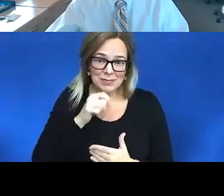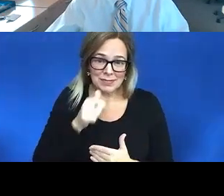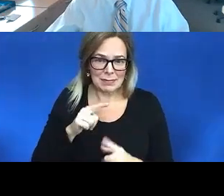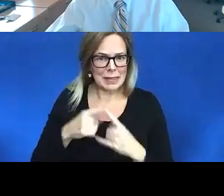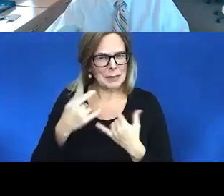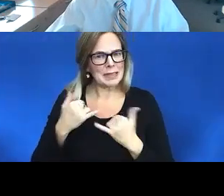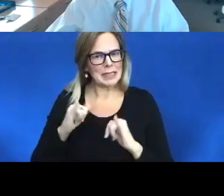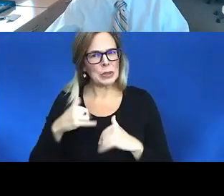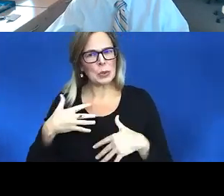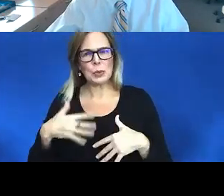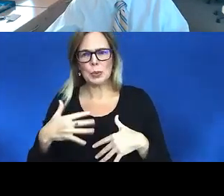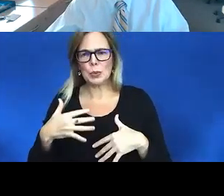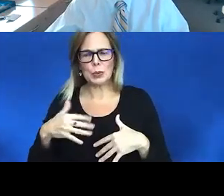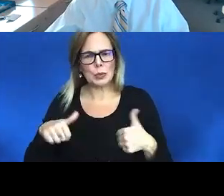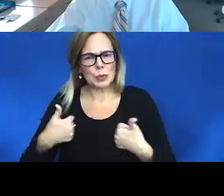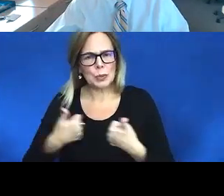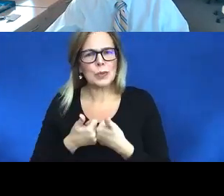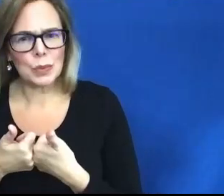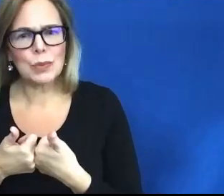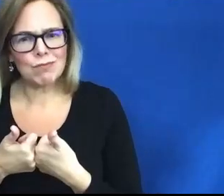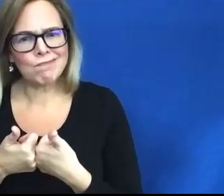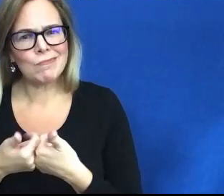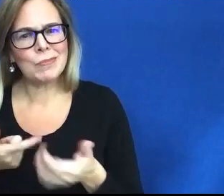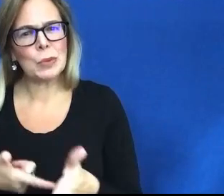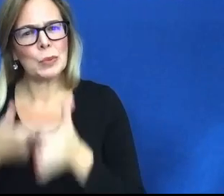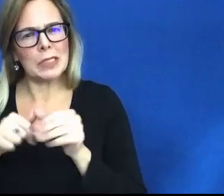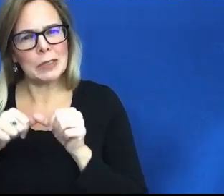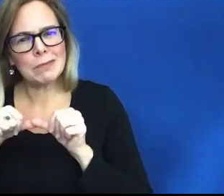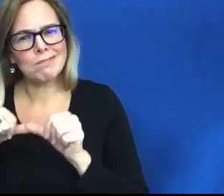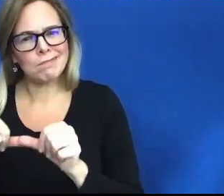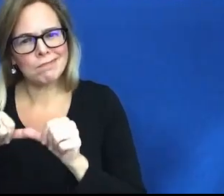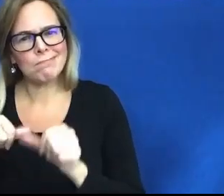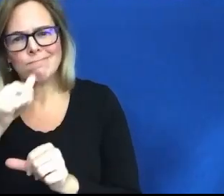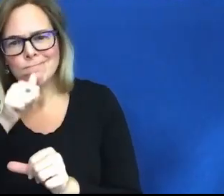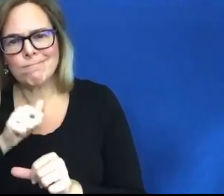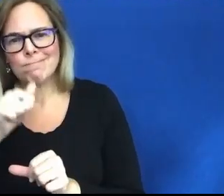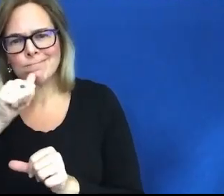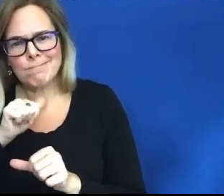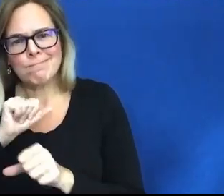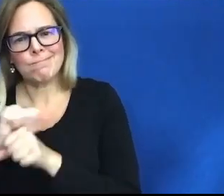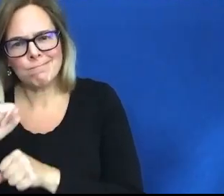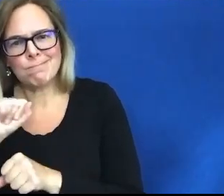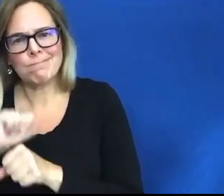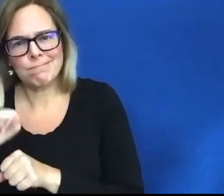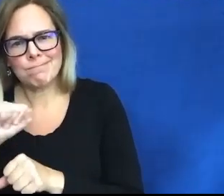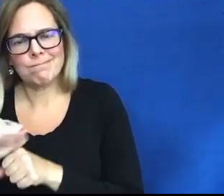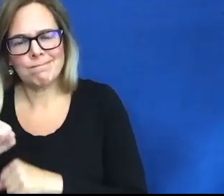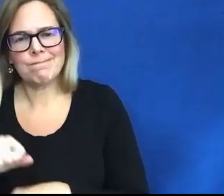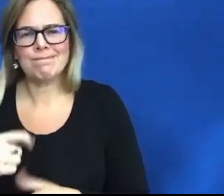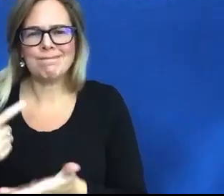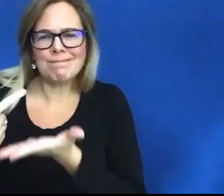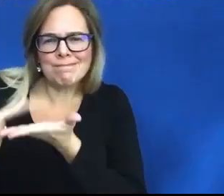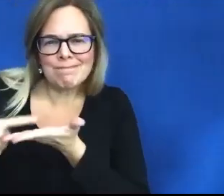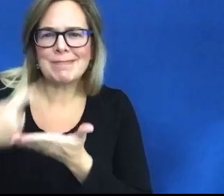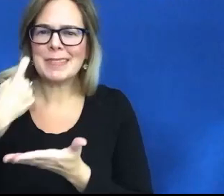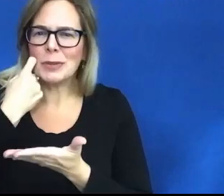solving it will require creativity and persistence. In the past few weeks, Human Resources, Finance, and other key